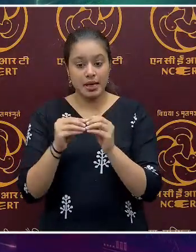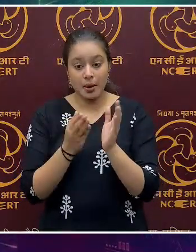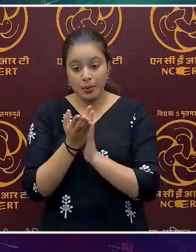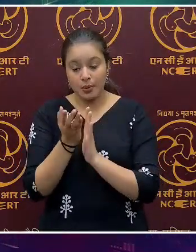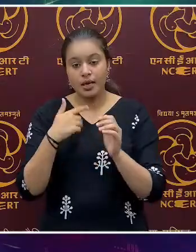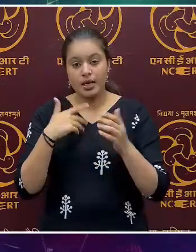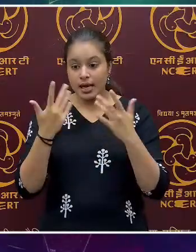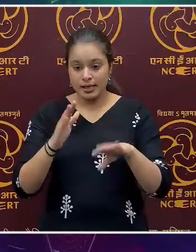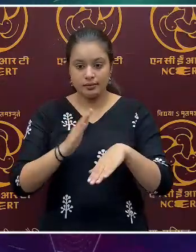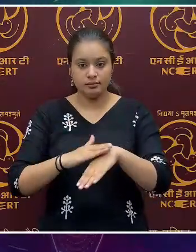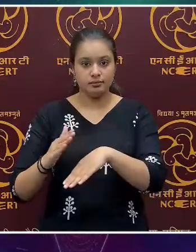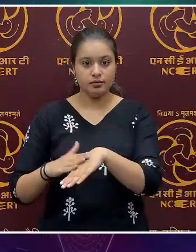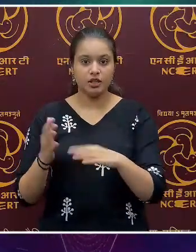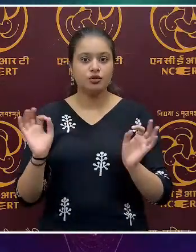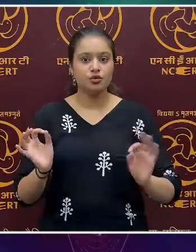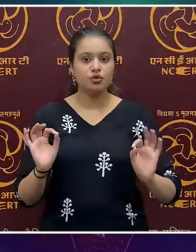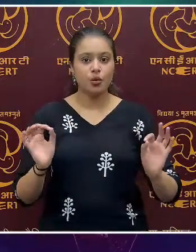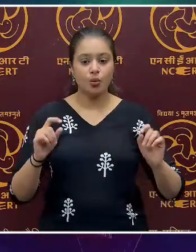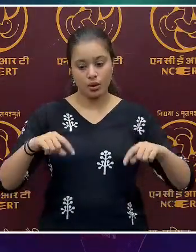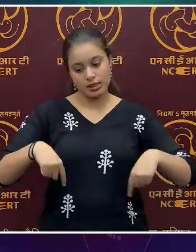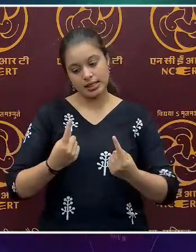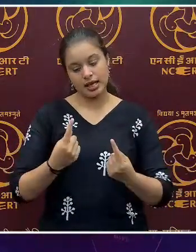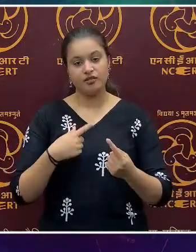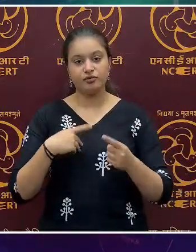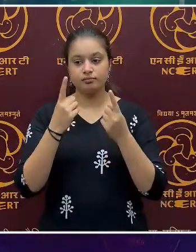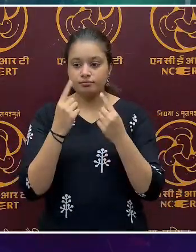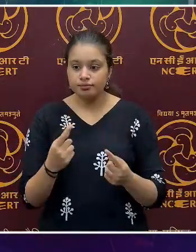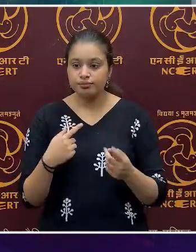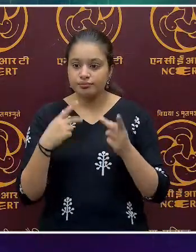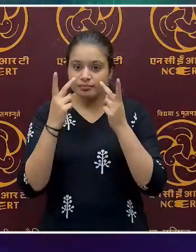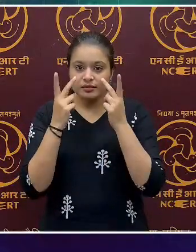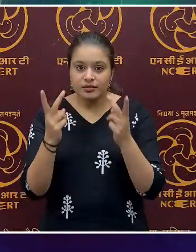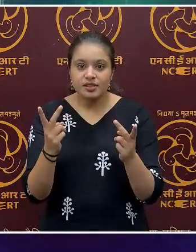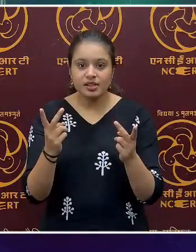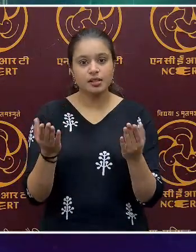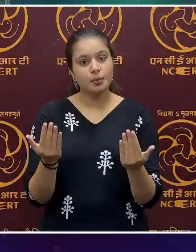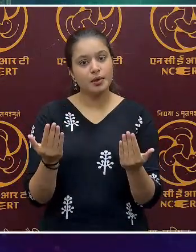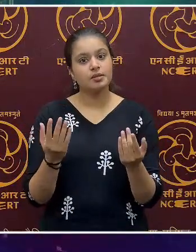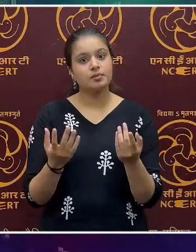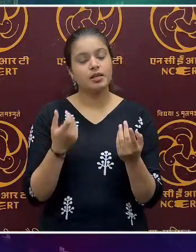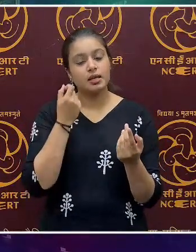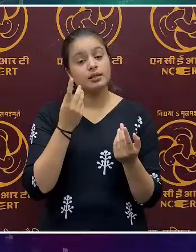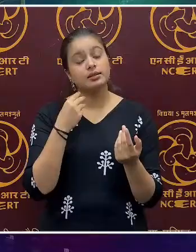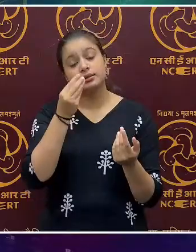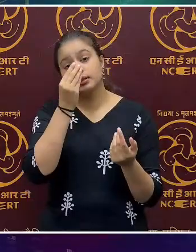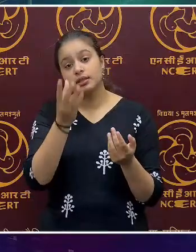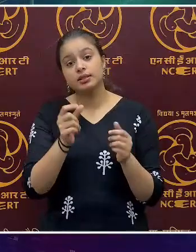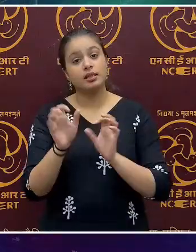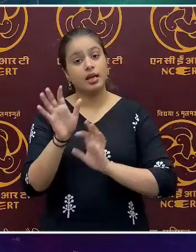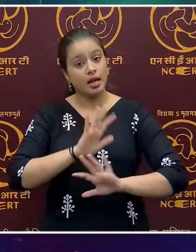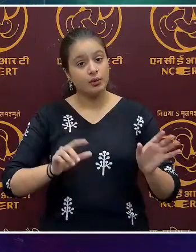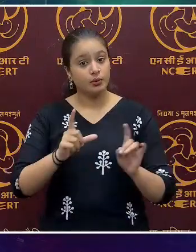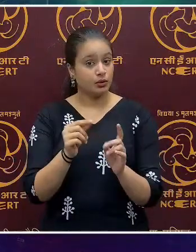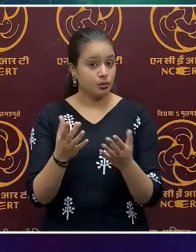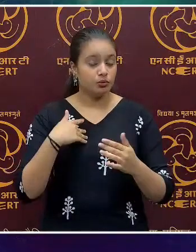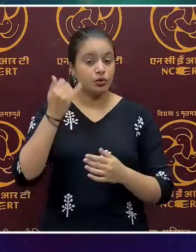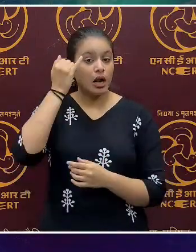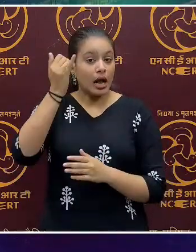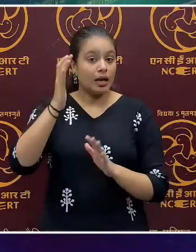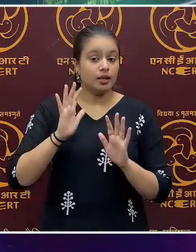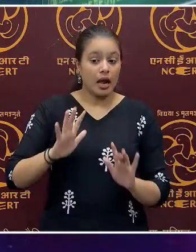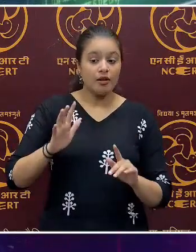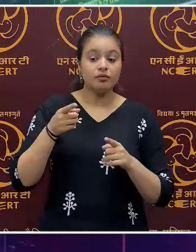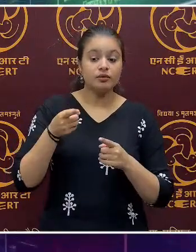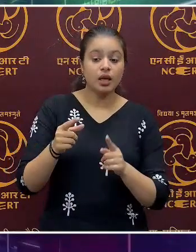without touching any harmful Chemical. gases, chemical, anything, student can easily perform the activity and get the idea what is